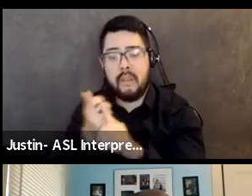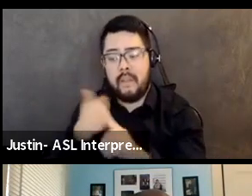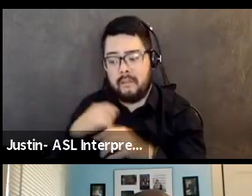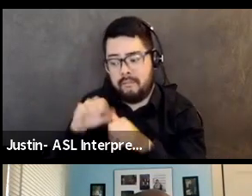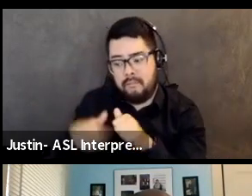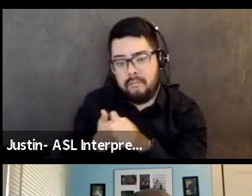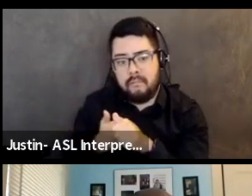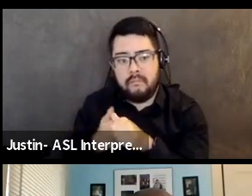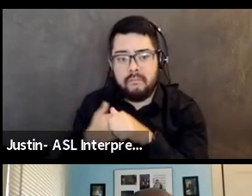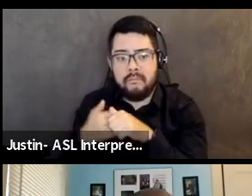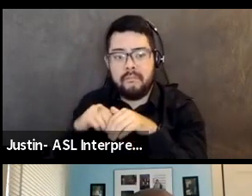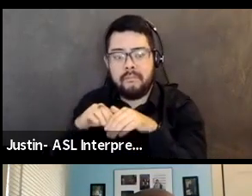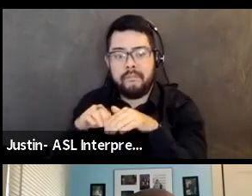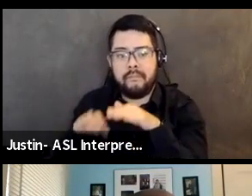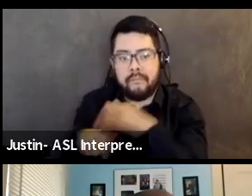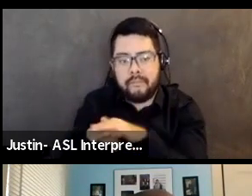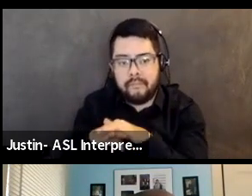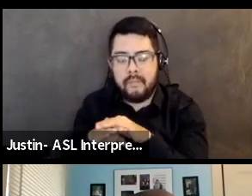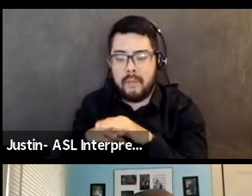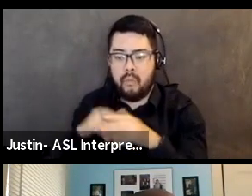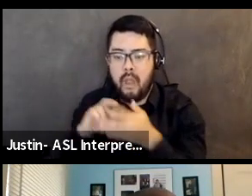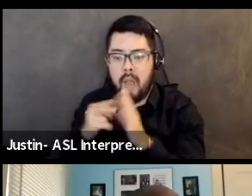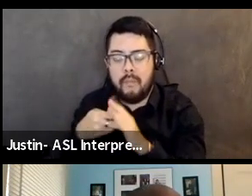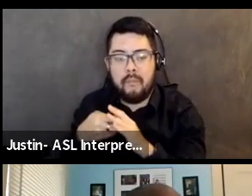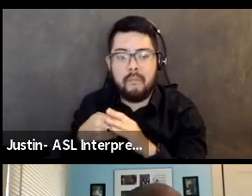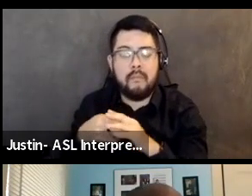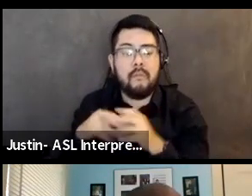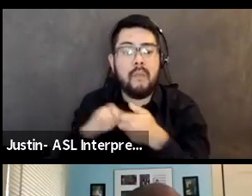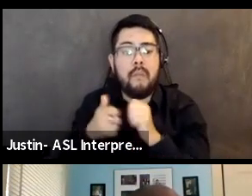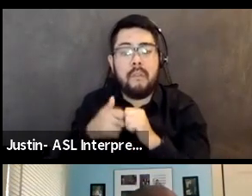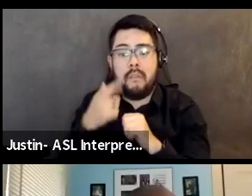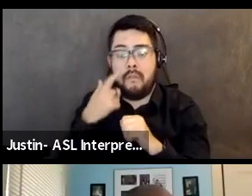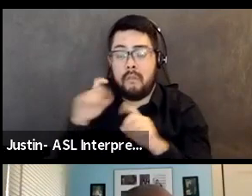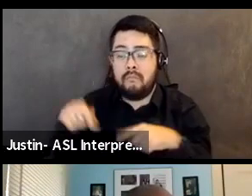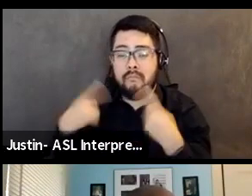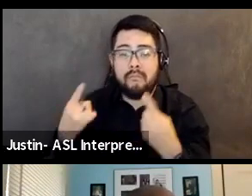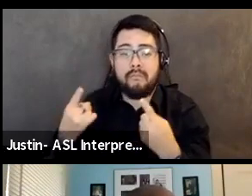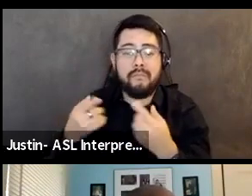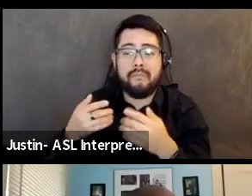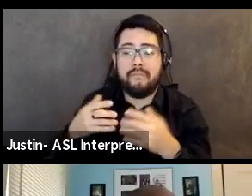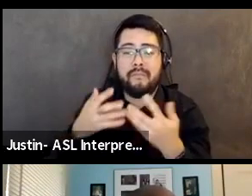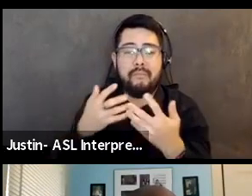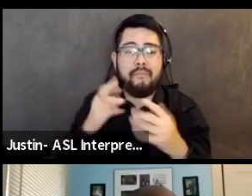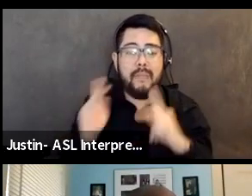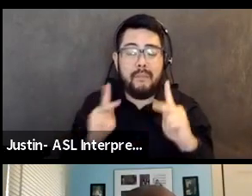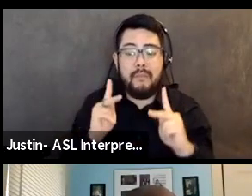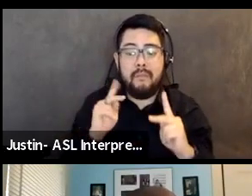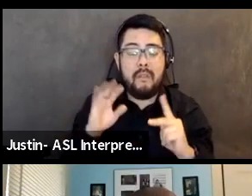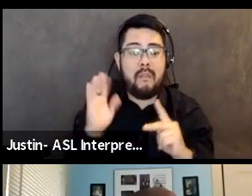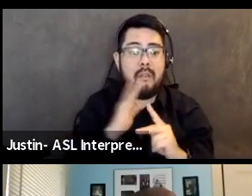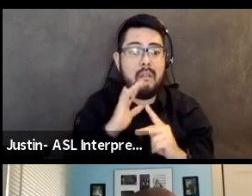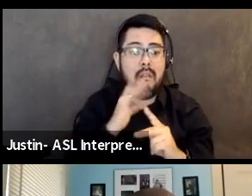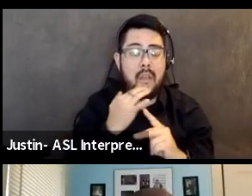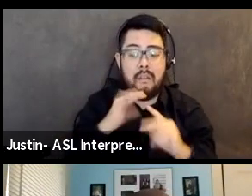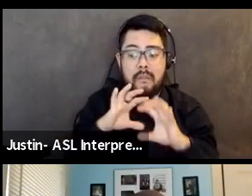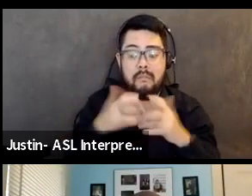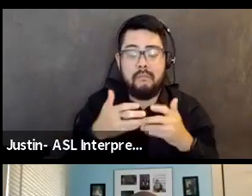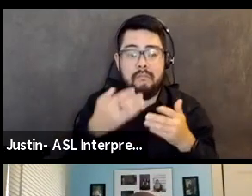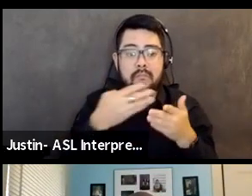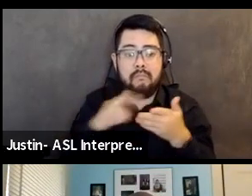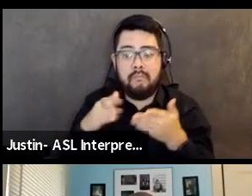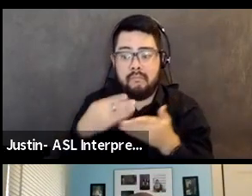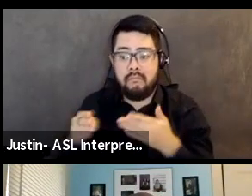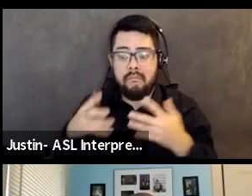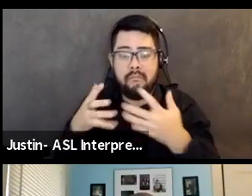effects of decades of segregation and disinvestment but also there's effects that happen